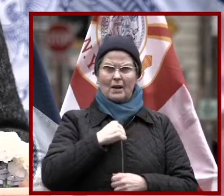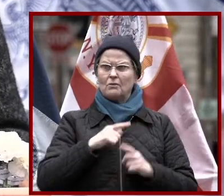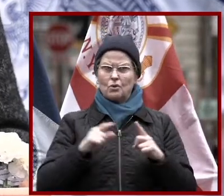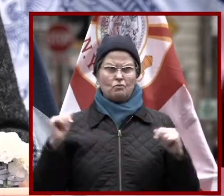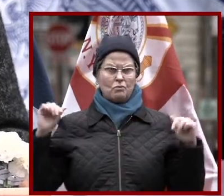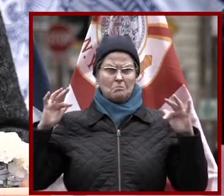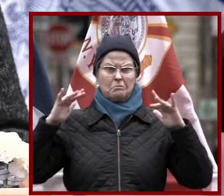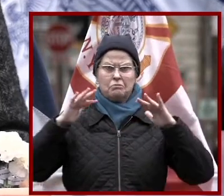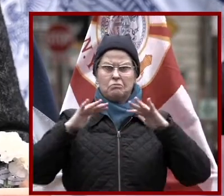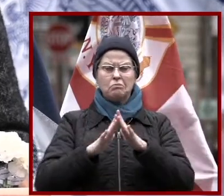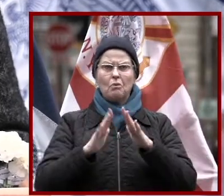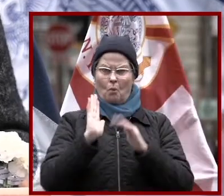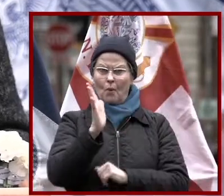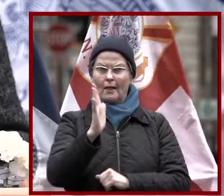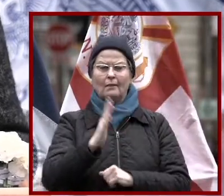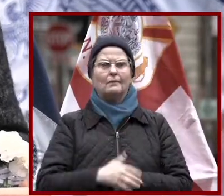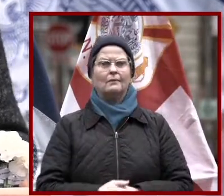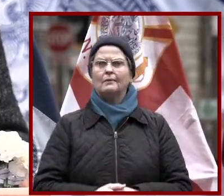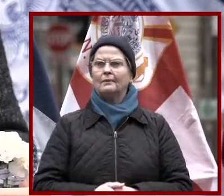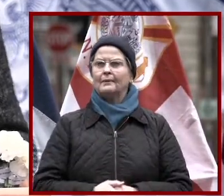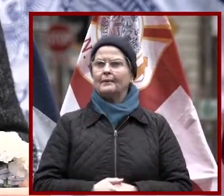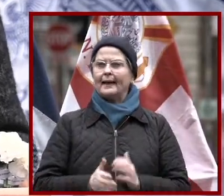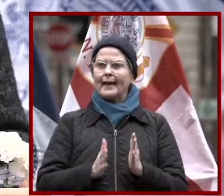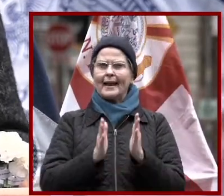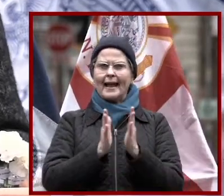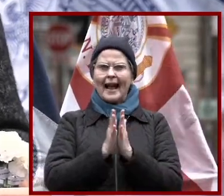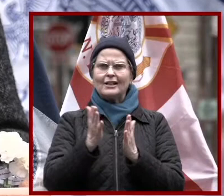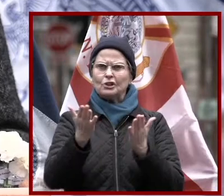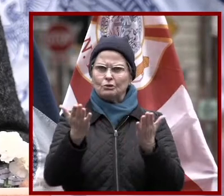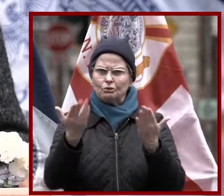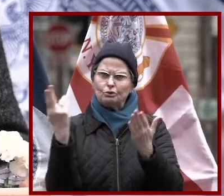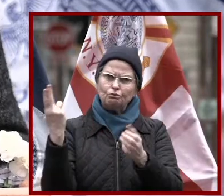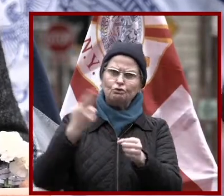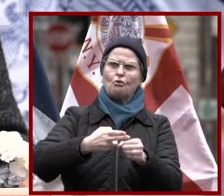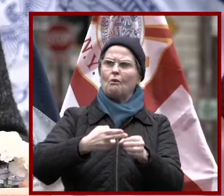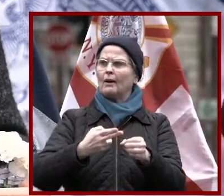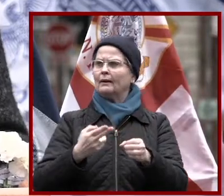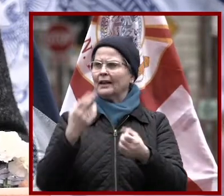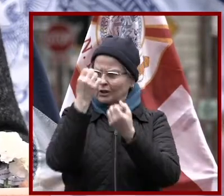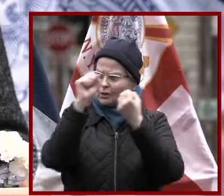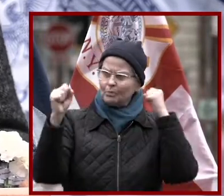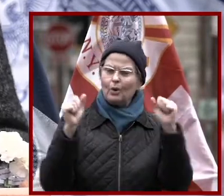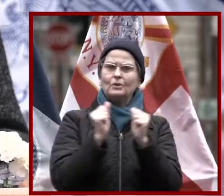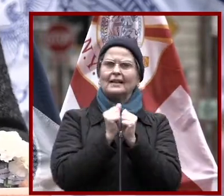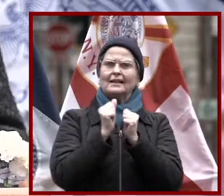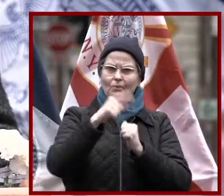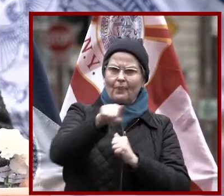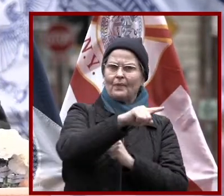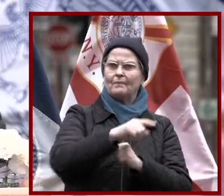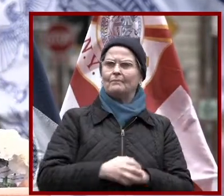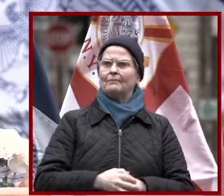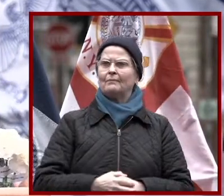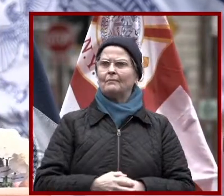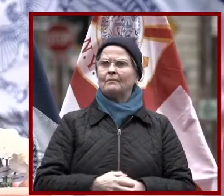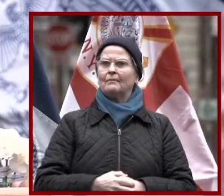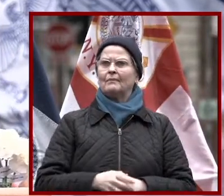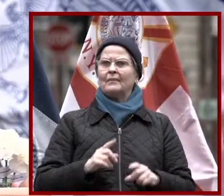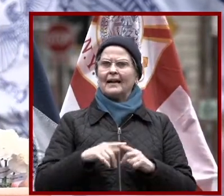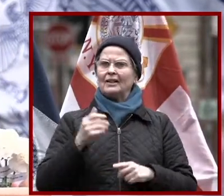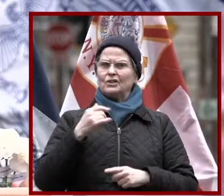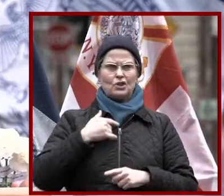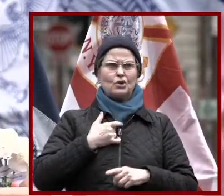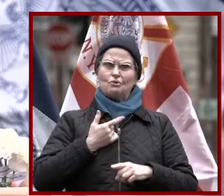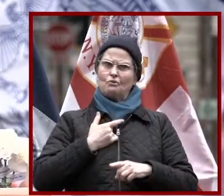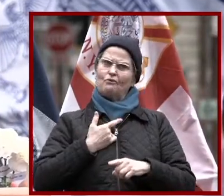numbers. And I ask you to stand with them, to protest with them, and to call on your